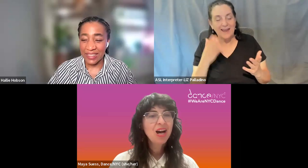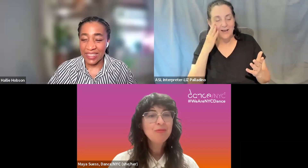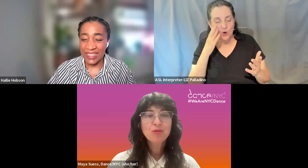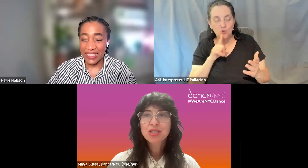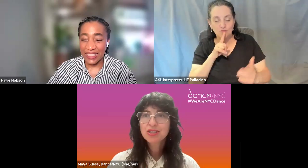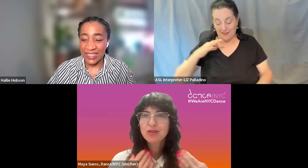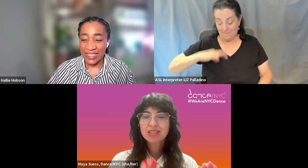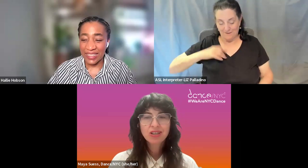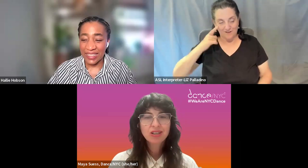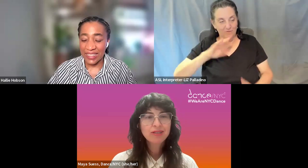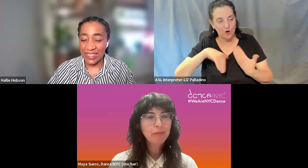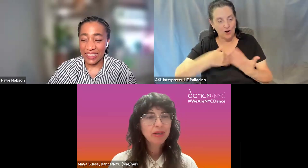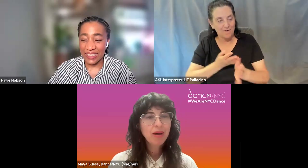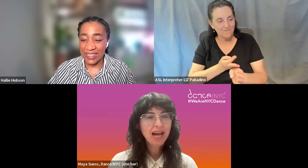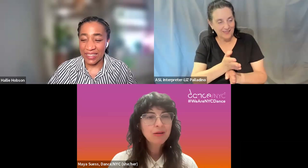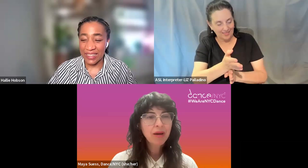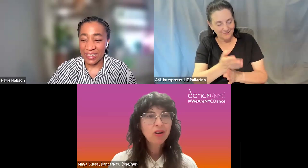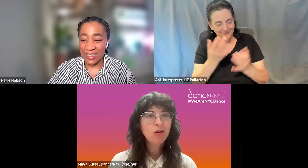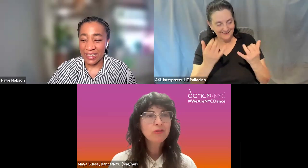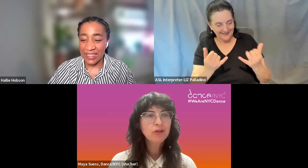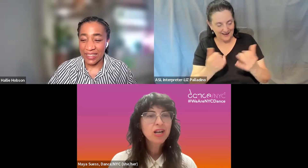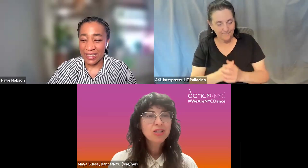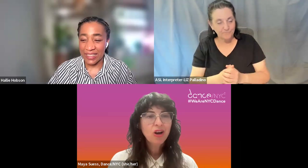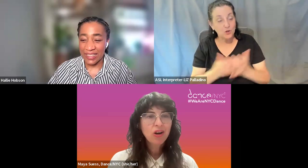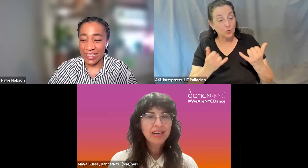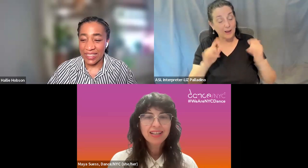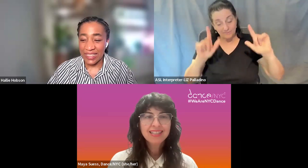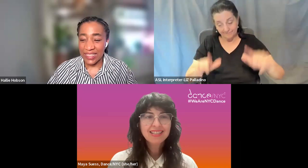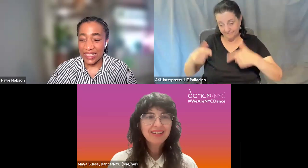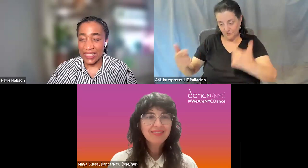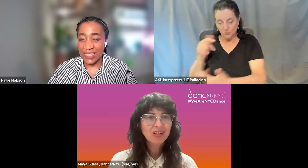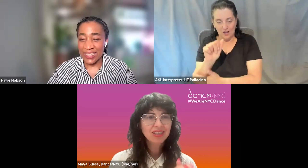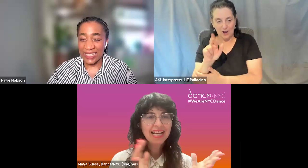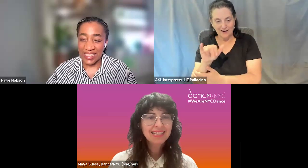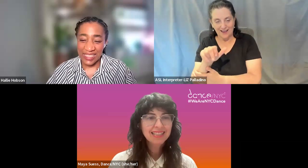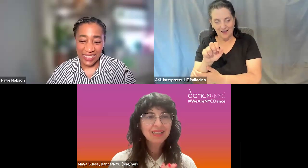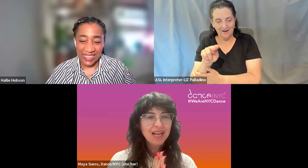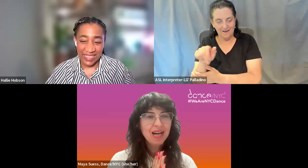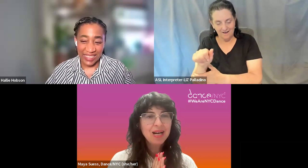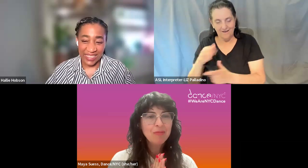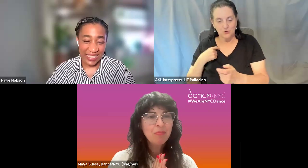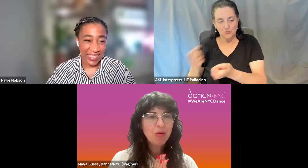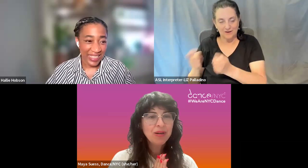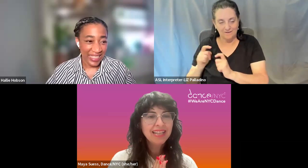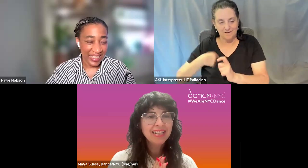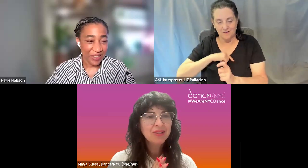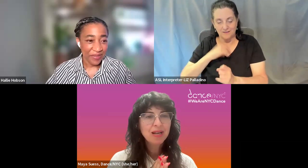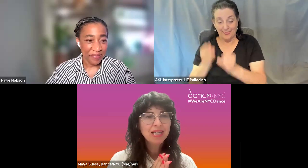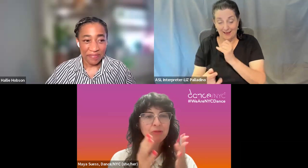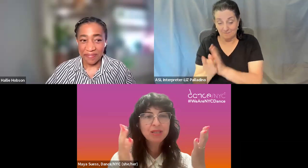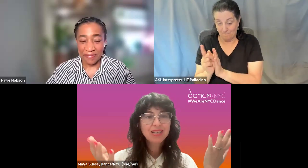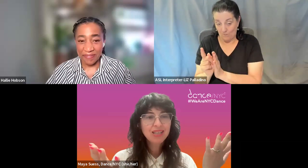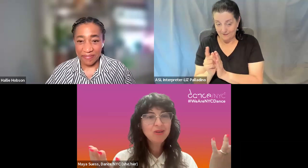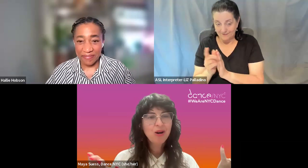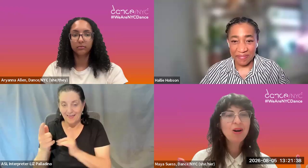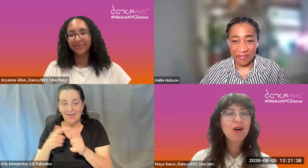today. We're just going to close out. I'm going to pass it back over to Ariana to give us our last little moment. And